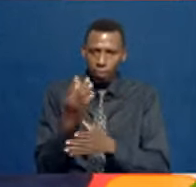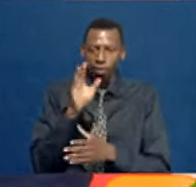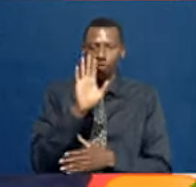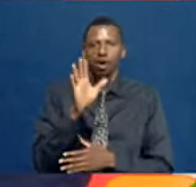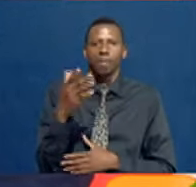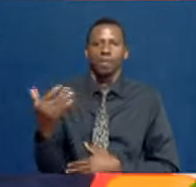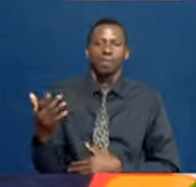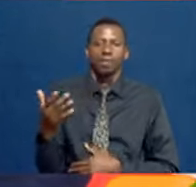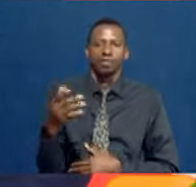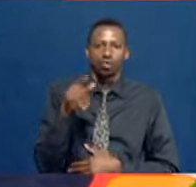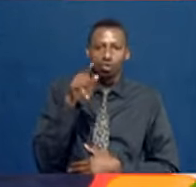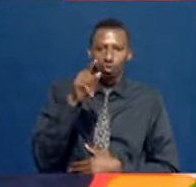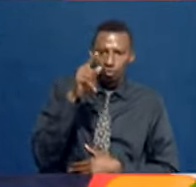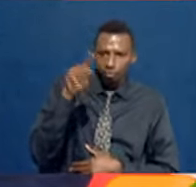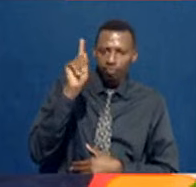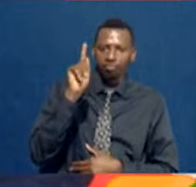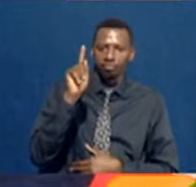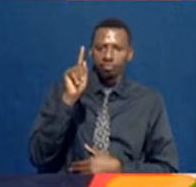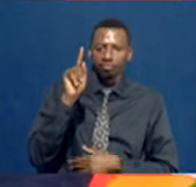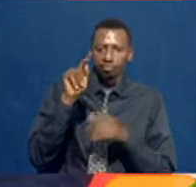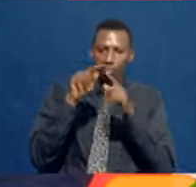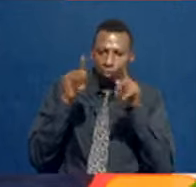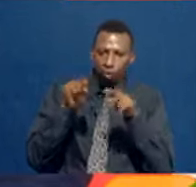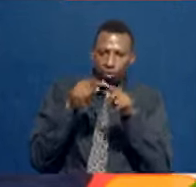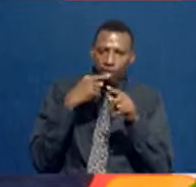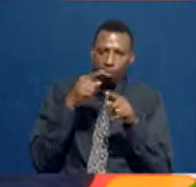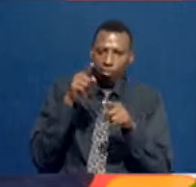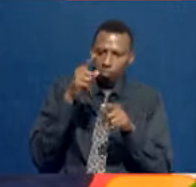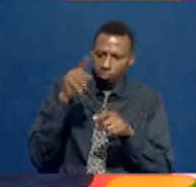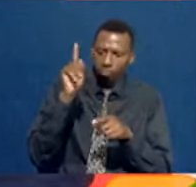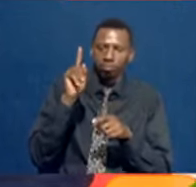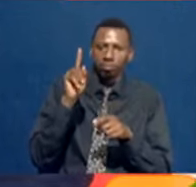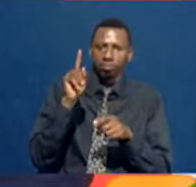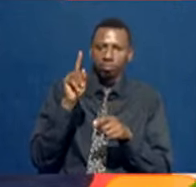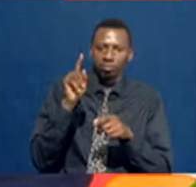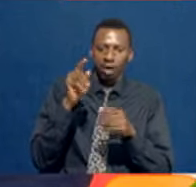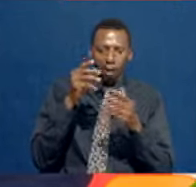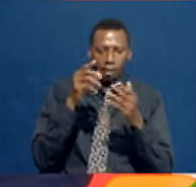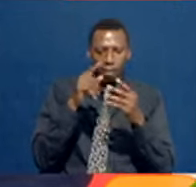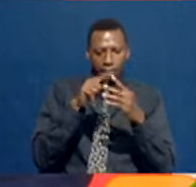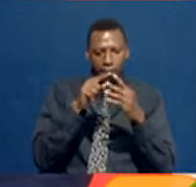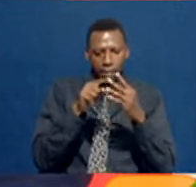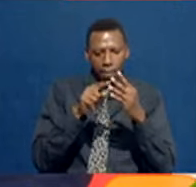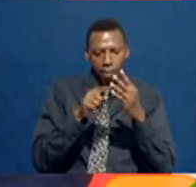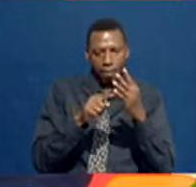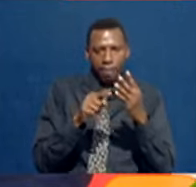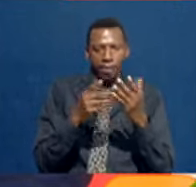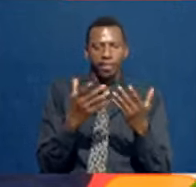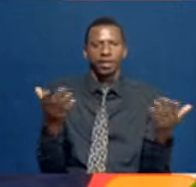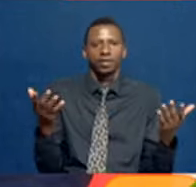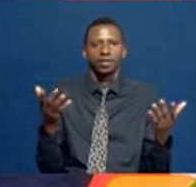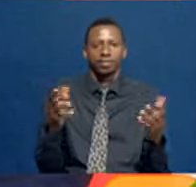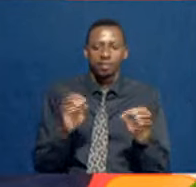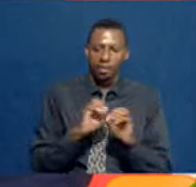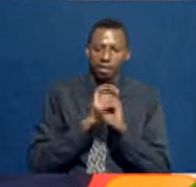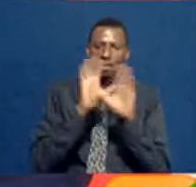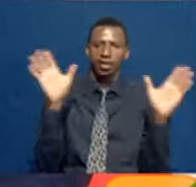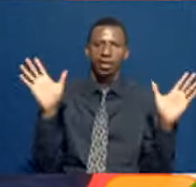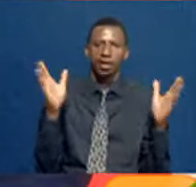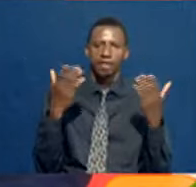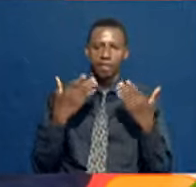So you take like a box and you say it has passed a number of classifiable elements, you are cleared with